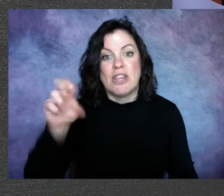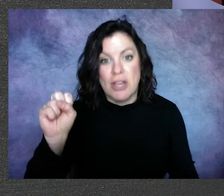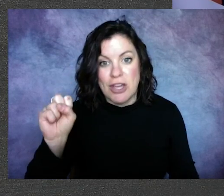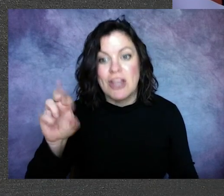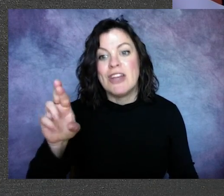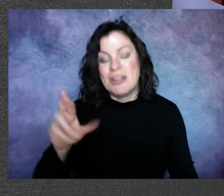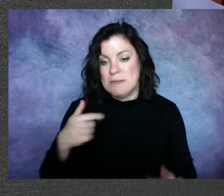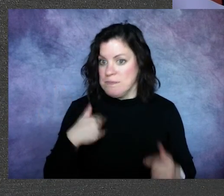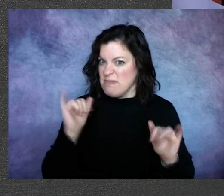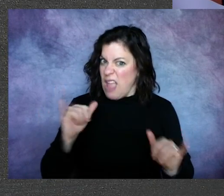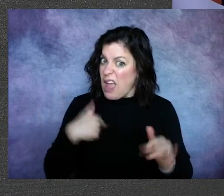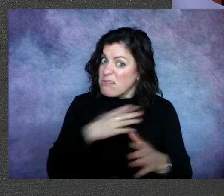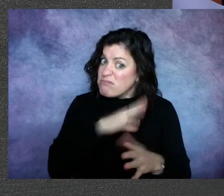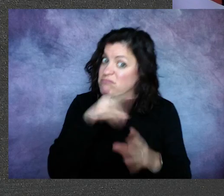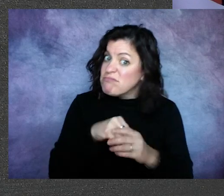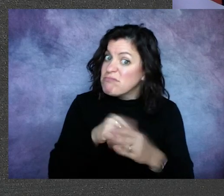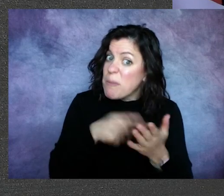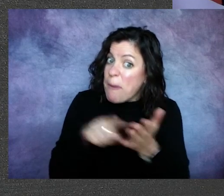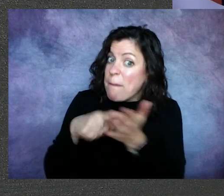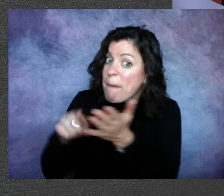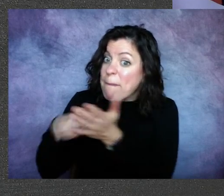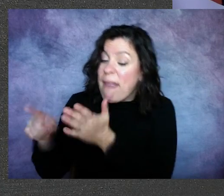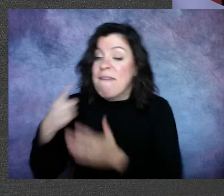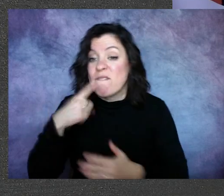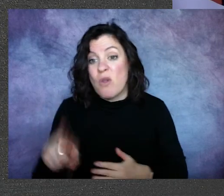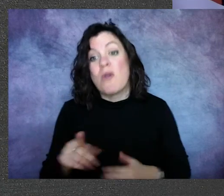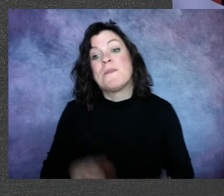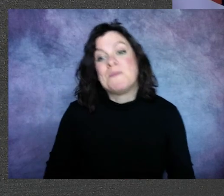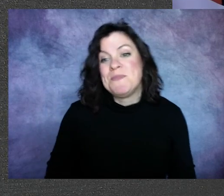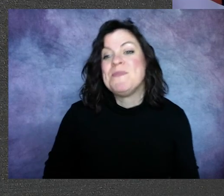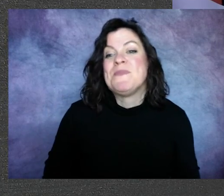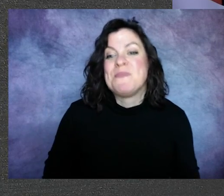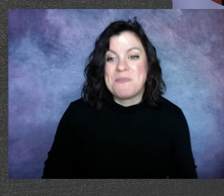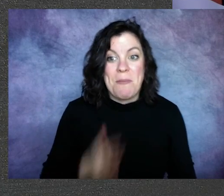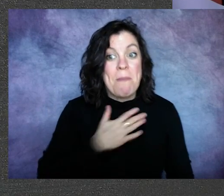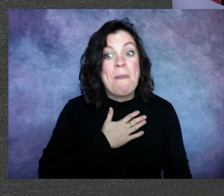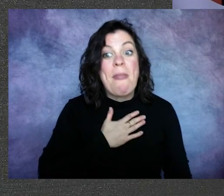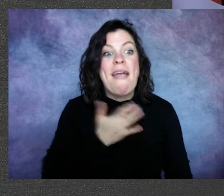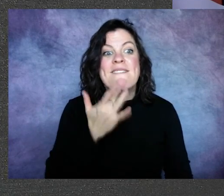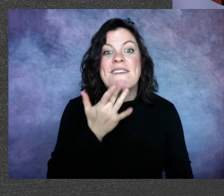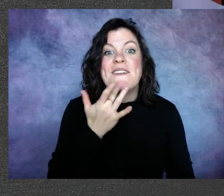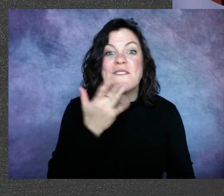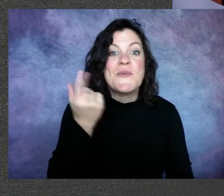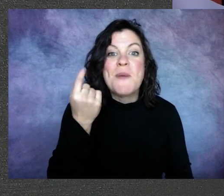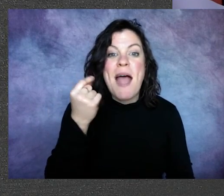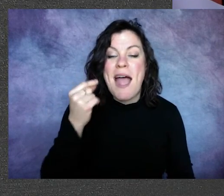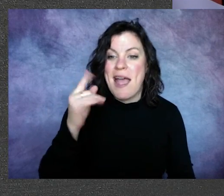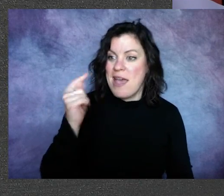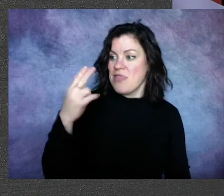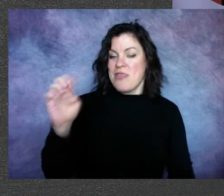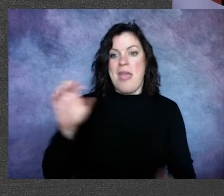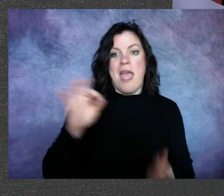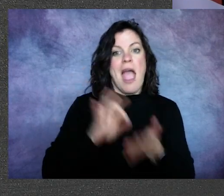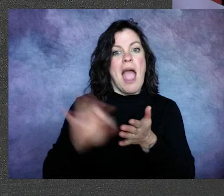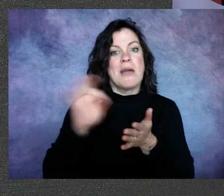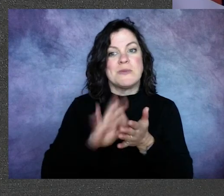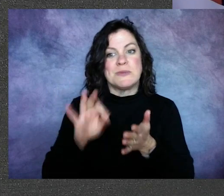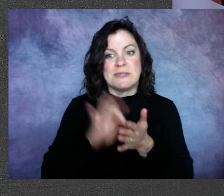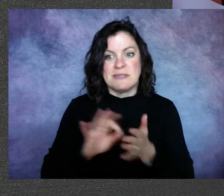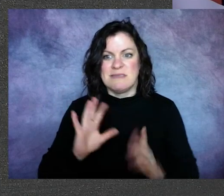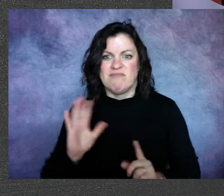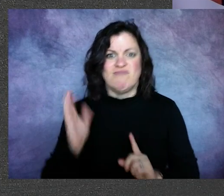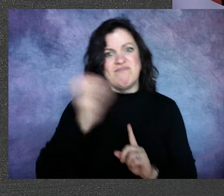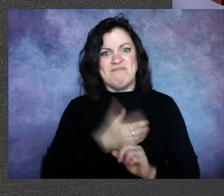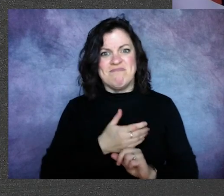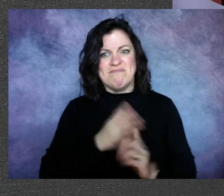do here. And my favorite character is the Count. I love his accent. I love how he talks. When